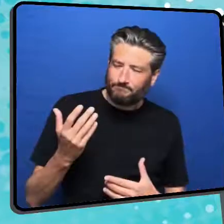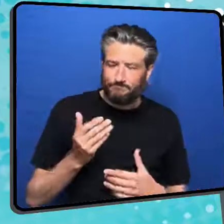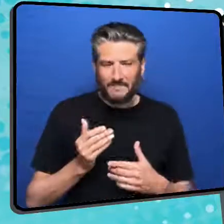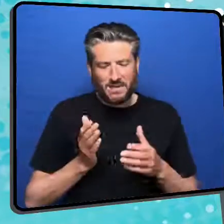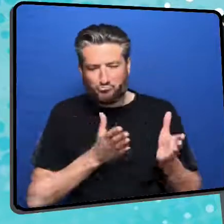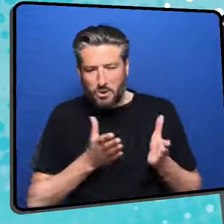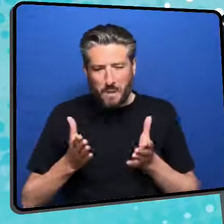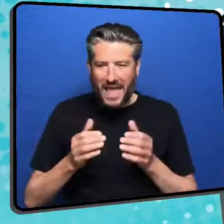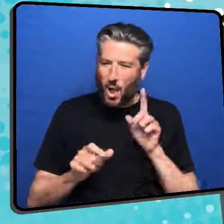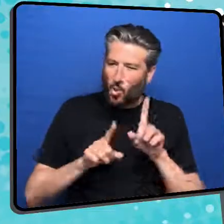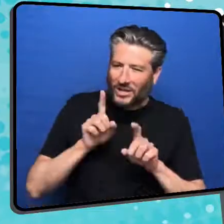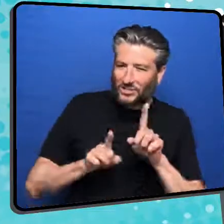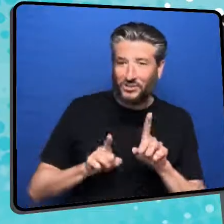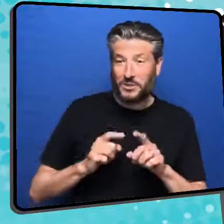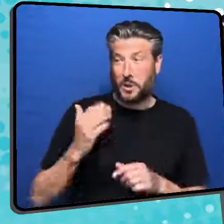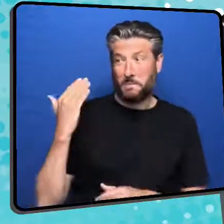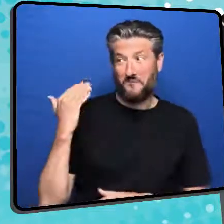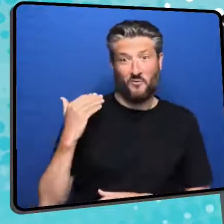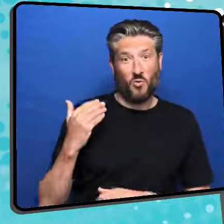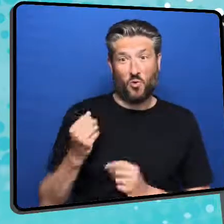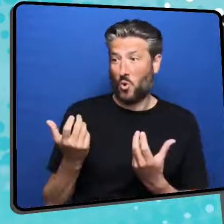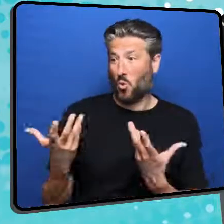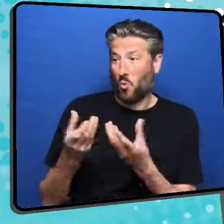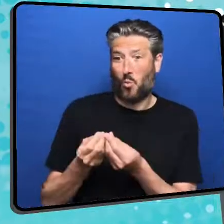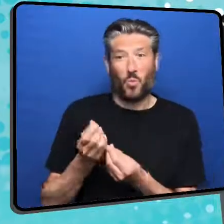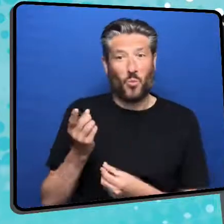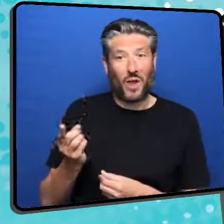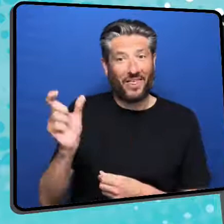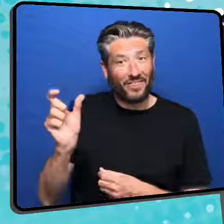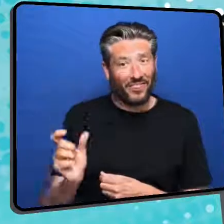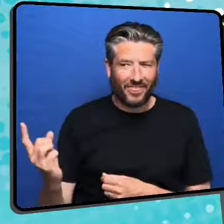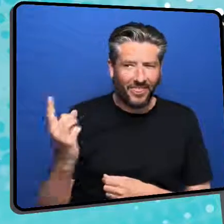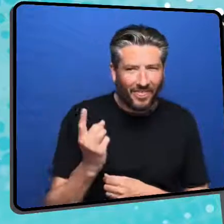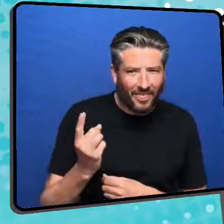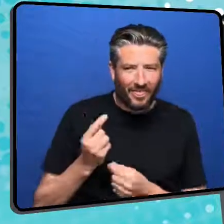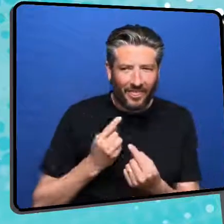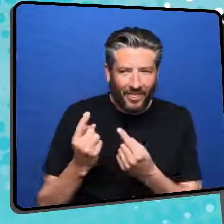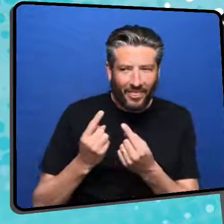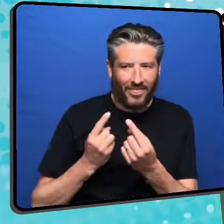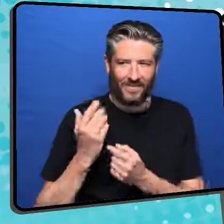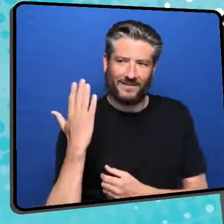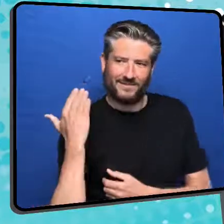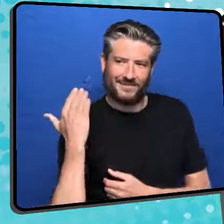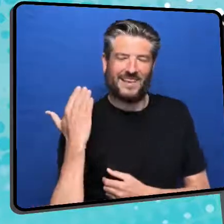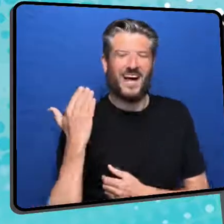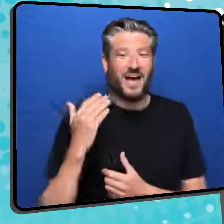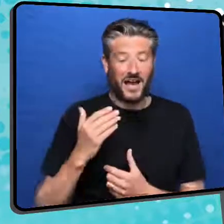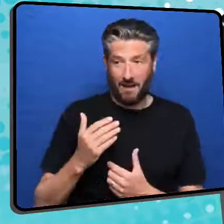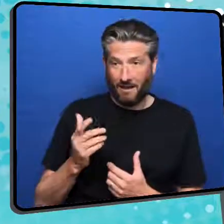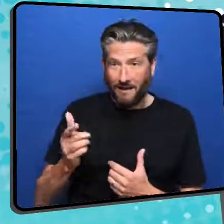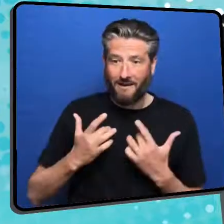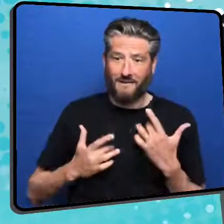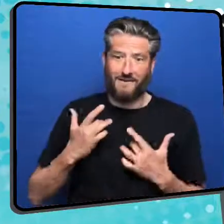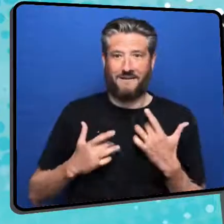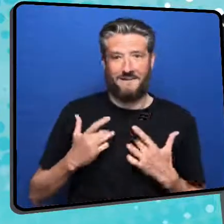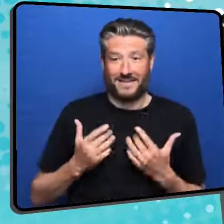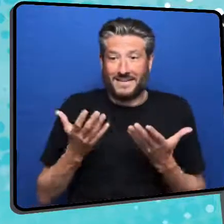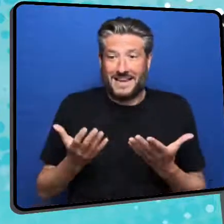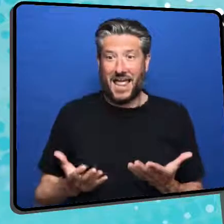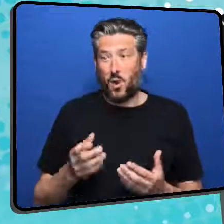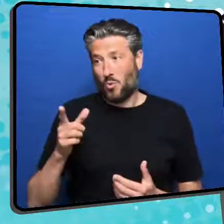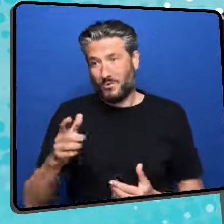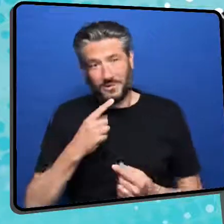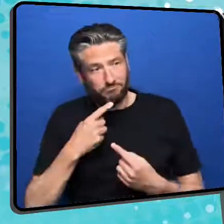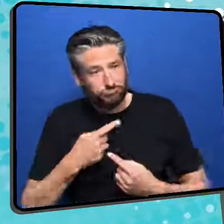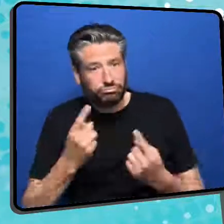get to have a chat sort of on a Tuesday before a Thursday, and we'll just hear a bit more about our guests so that we know, where